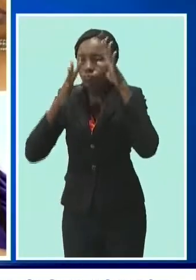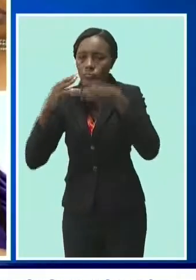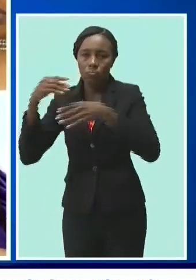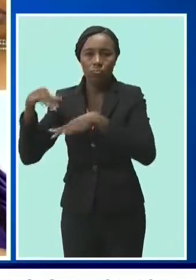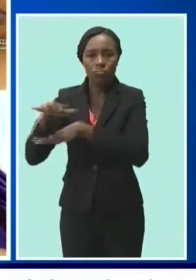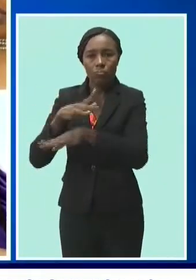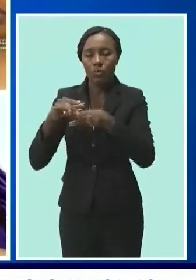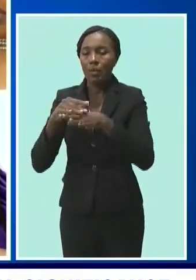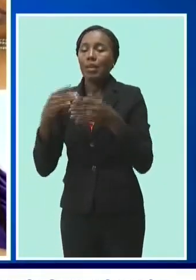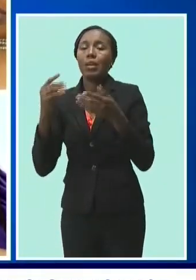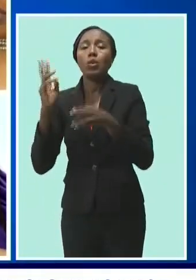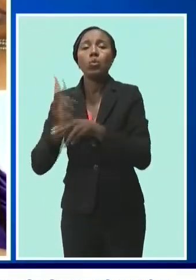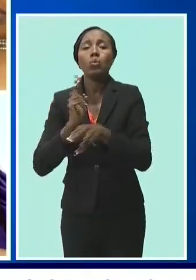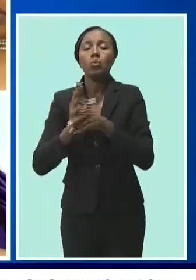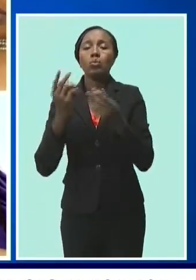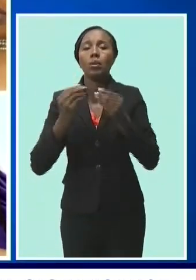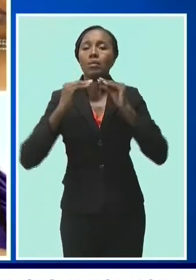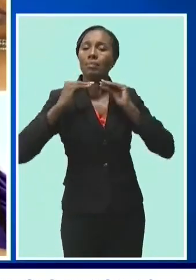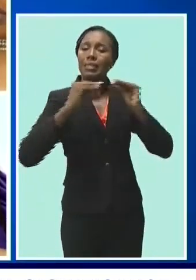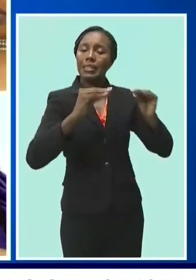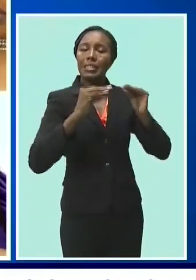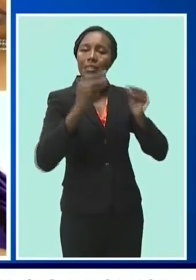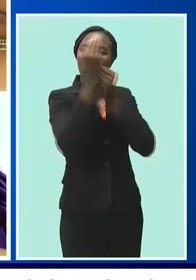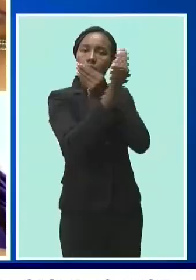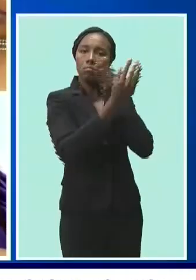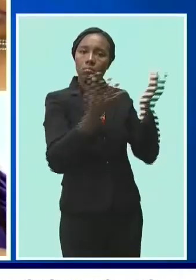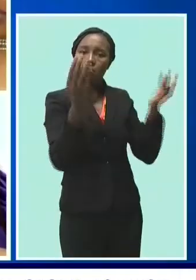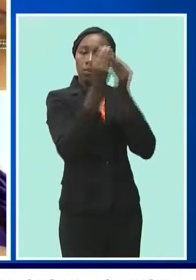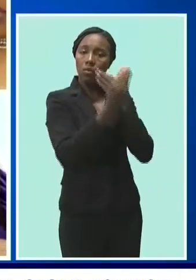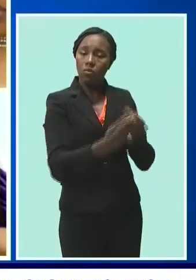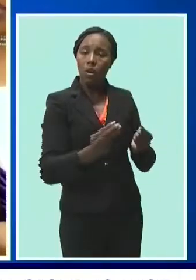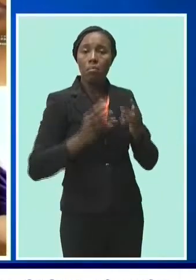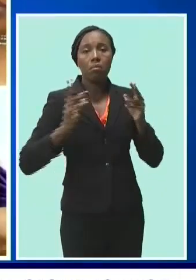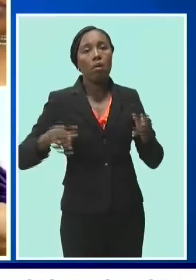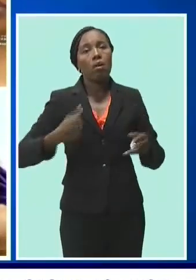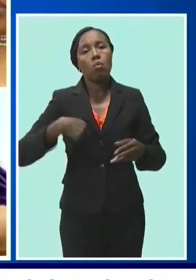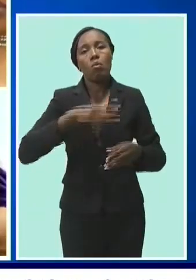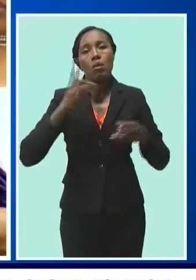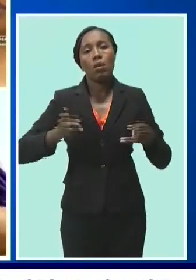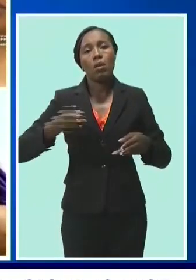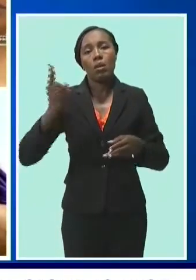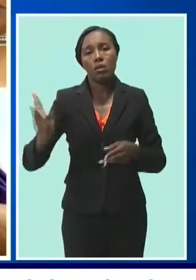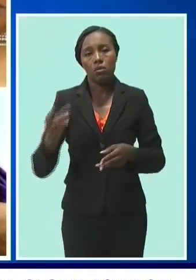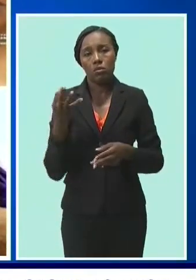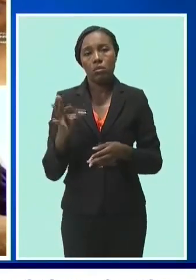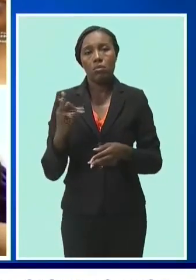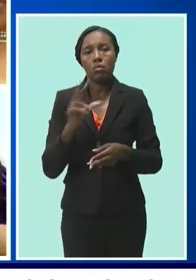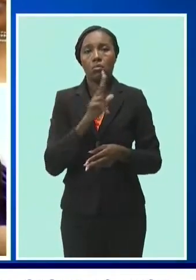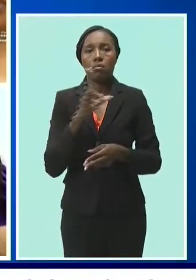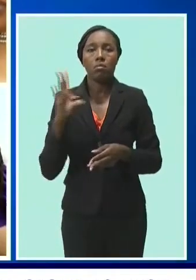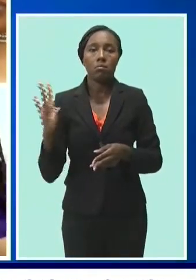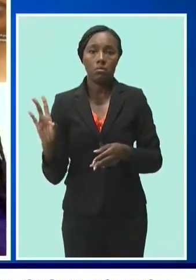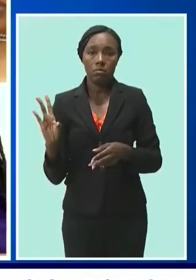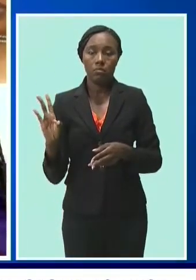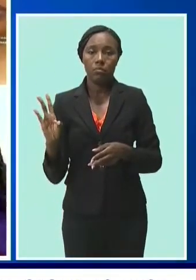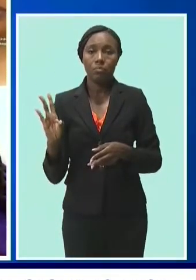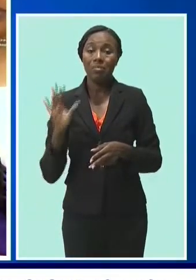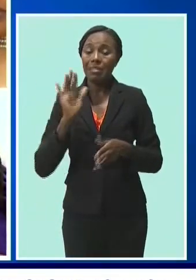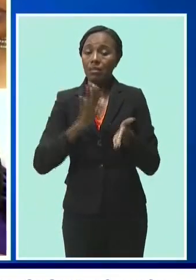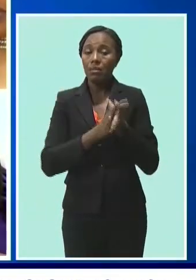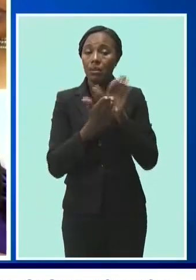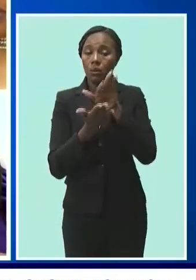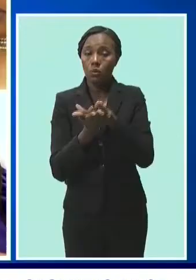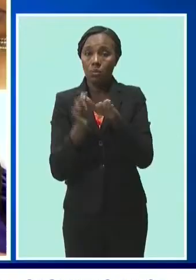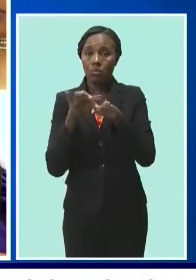used to teach and to inform about this moment in our history. But this workbook, while very, very,